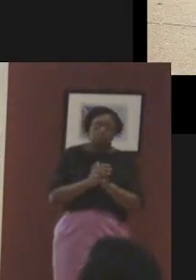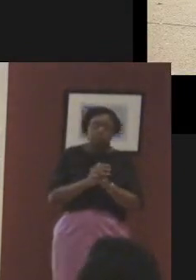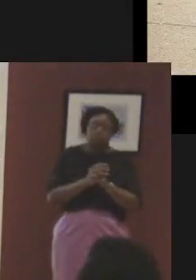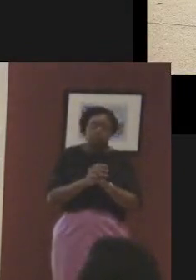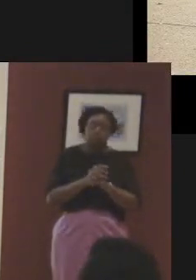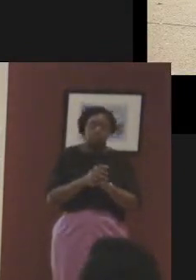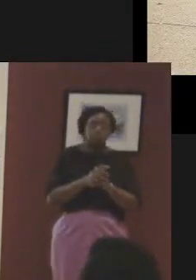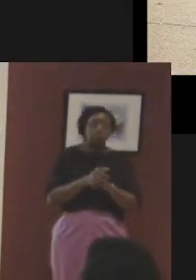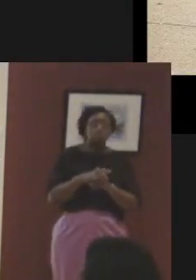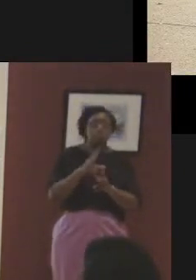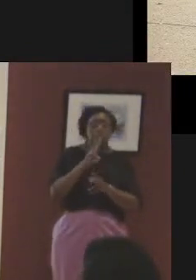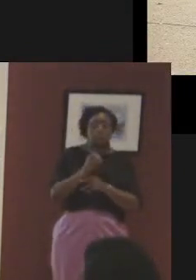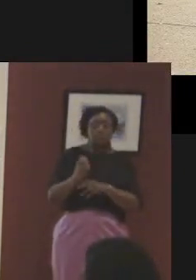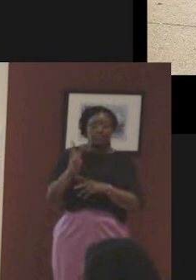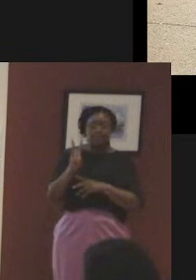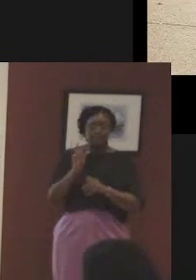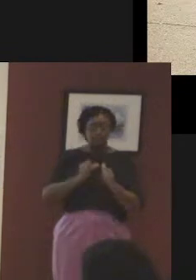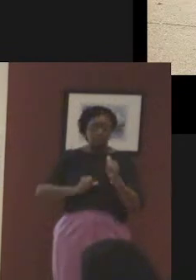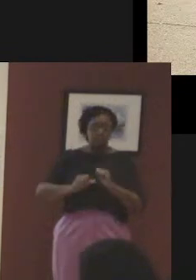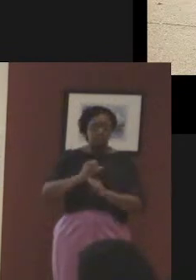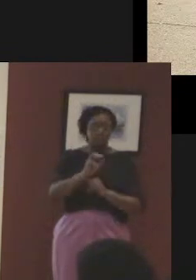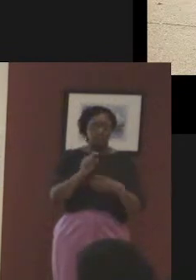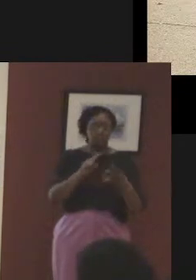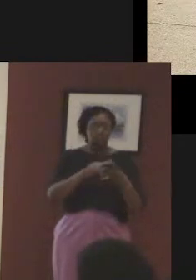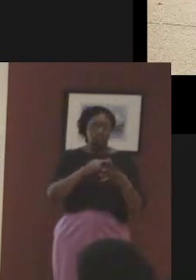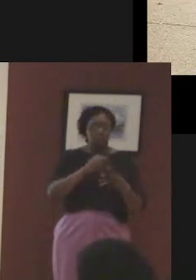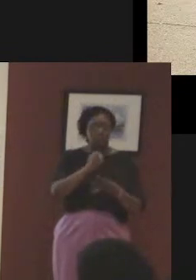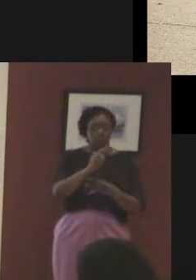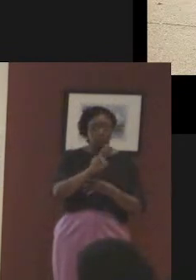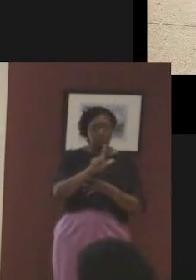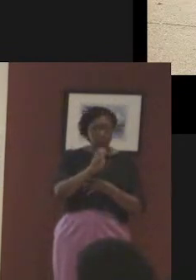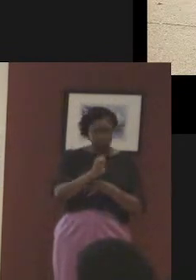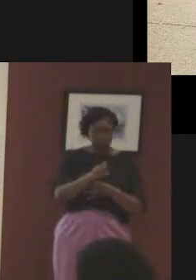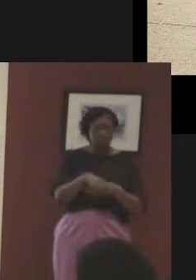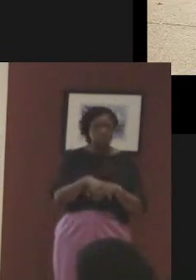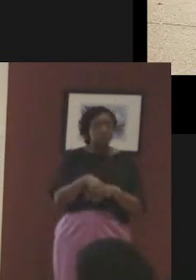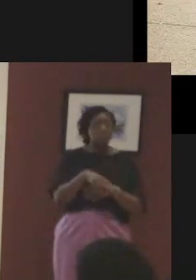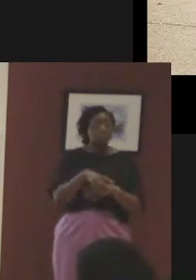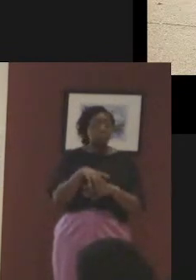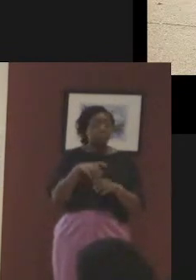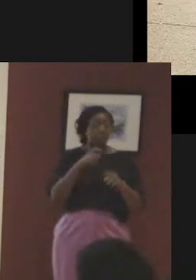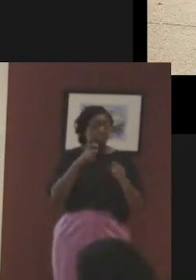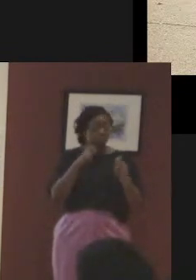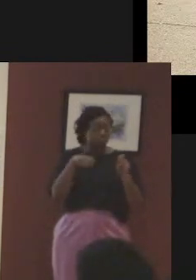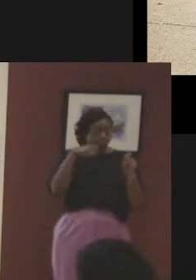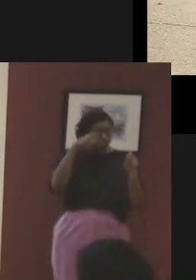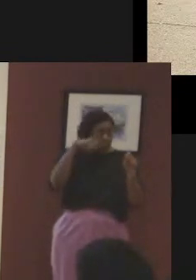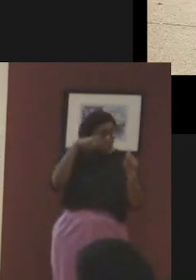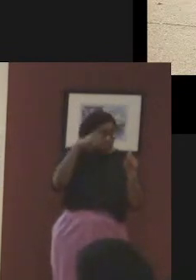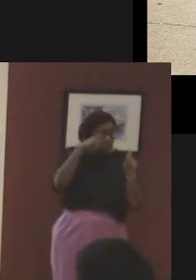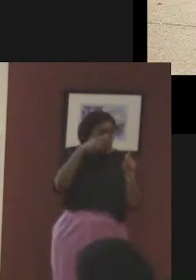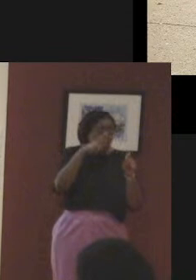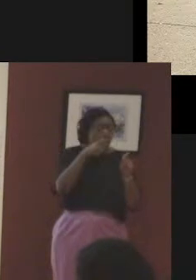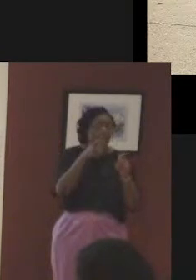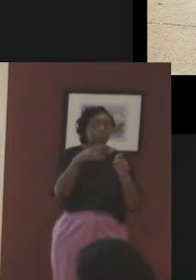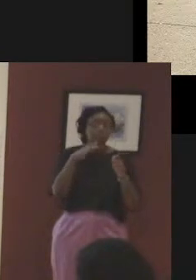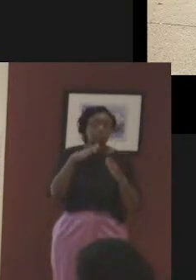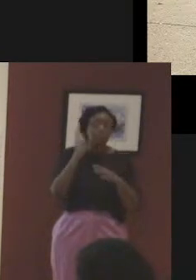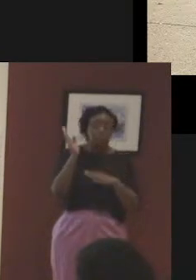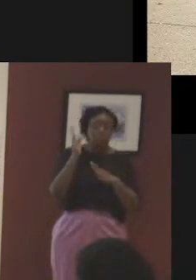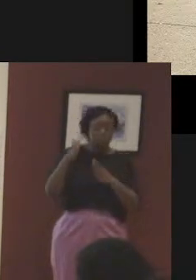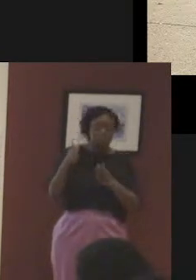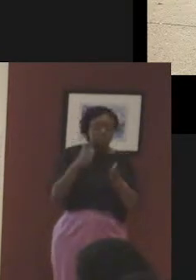In the 2006 performance Mule, for example, Pender films his journey down a Baltimore